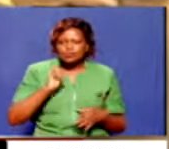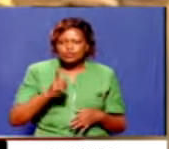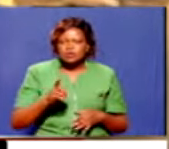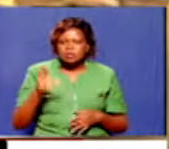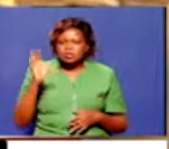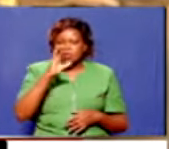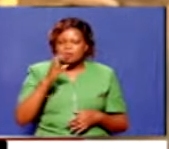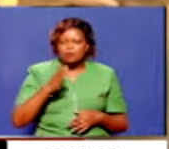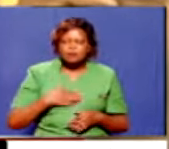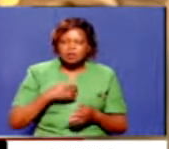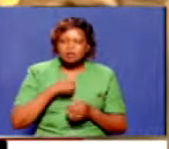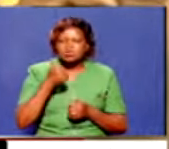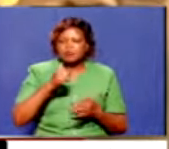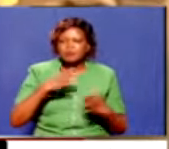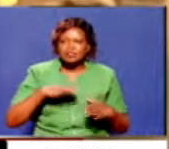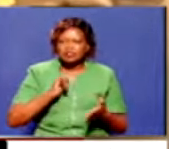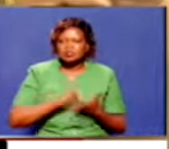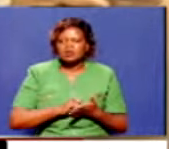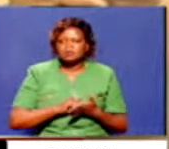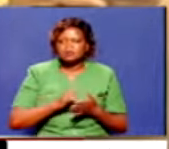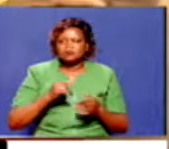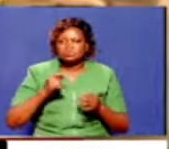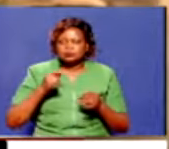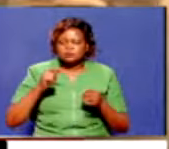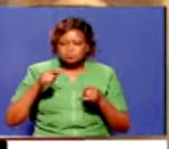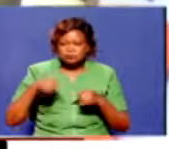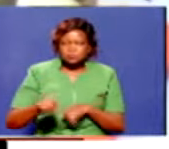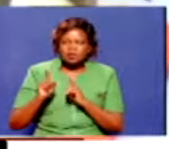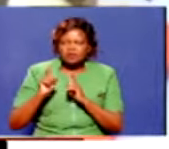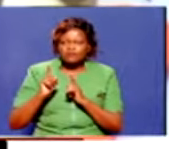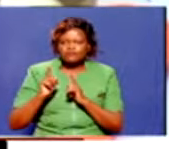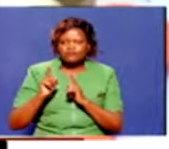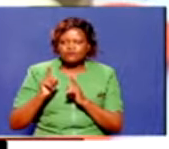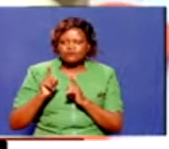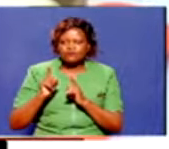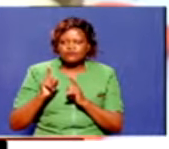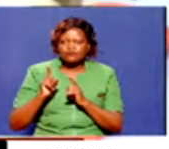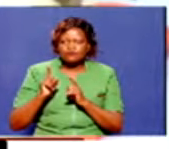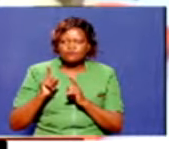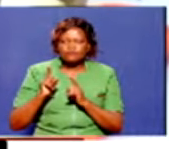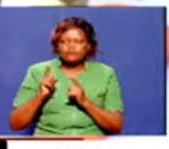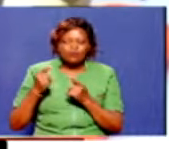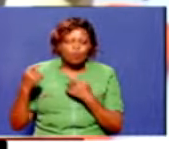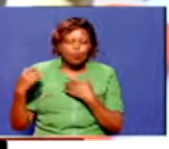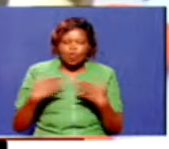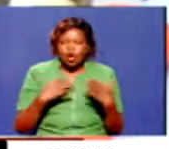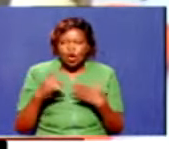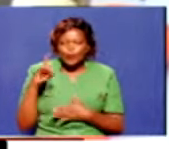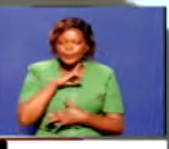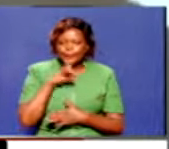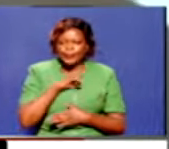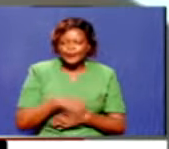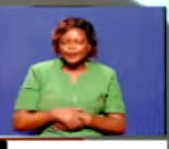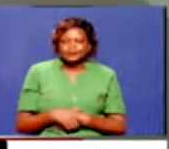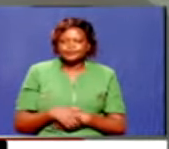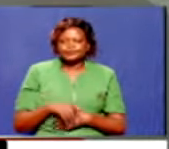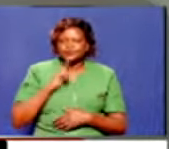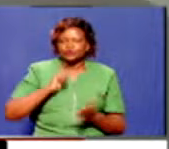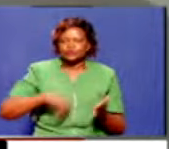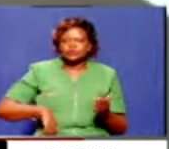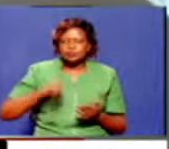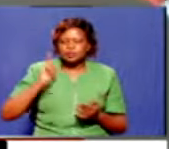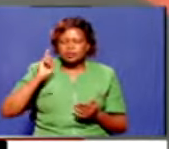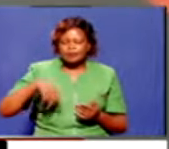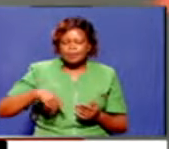and everybody else, that he himself is a war veteran. Nurani anadai kuwa mkurugenzi huyo wa mashtaka ya umma anapaswa